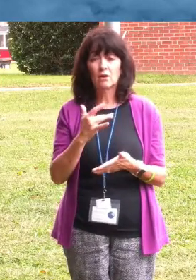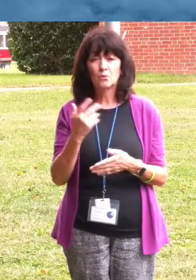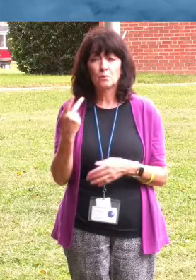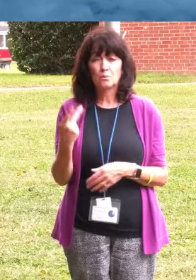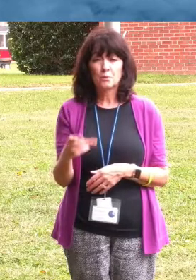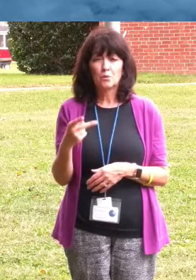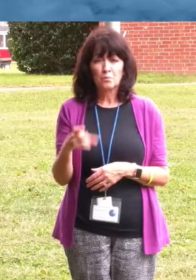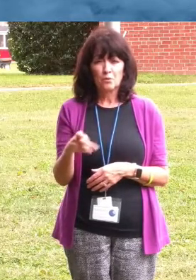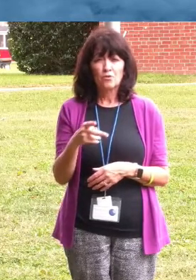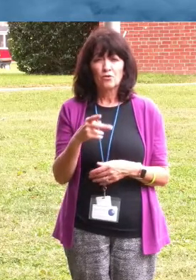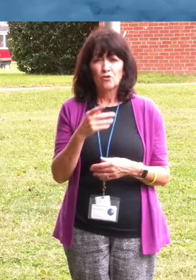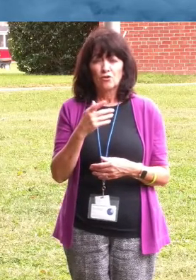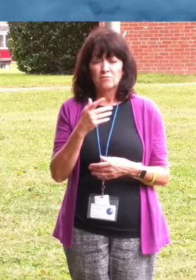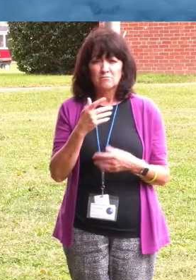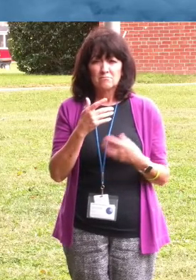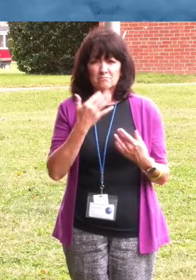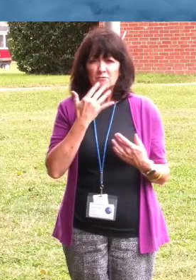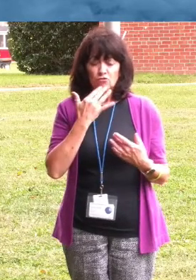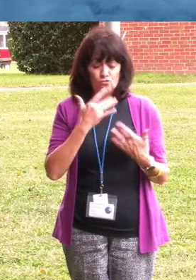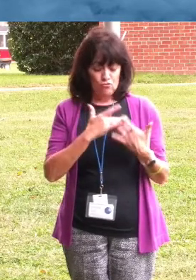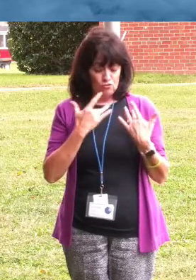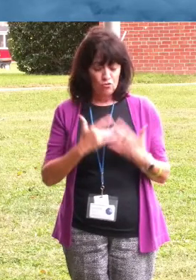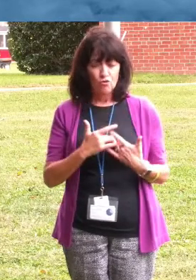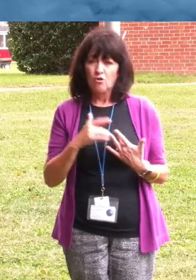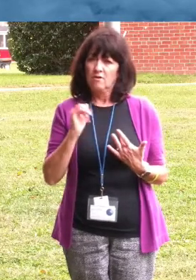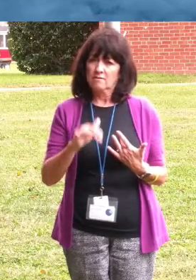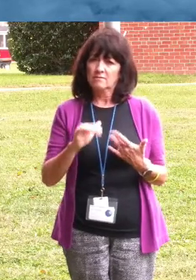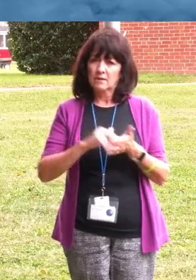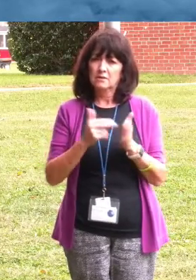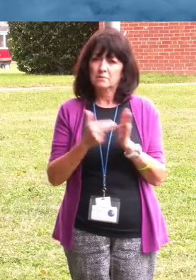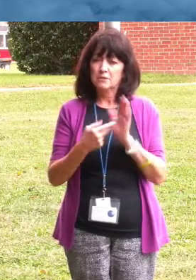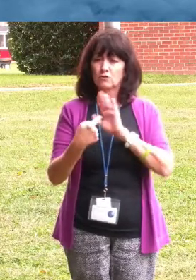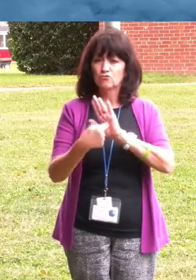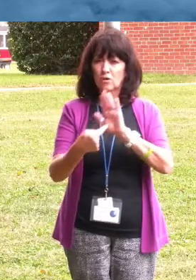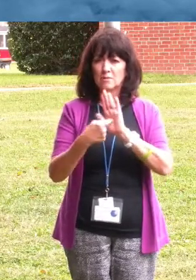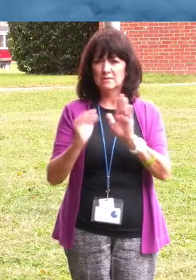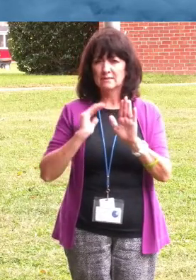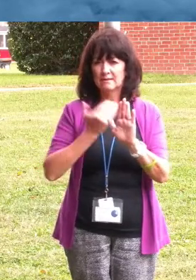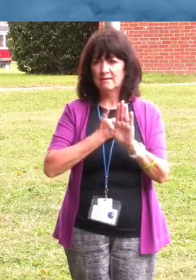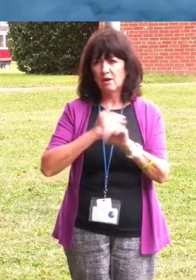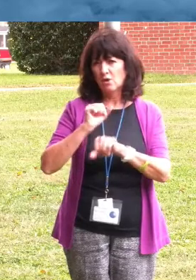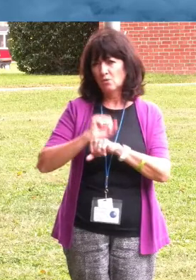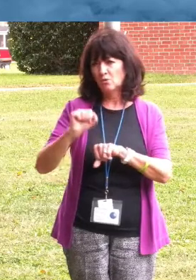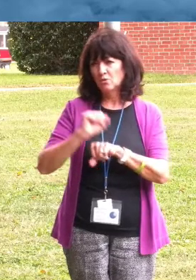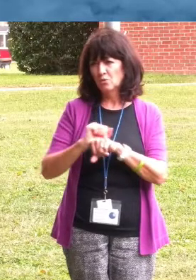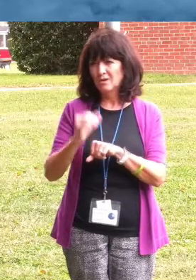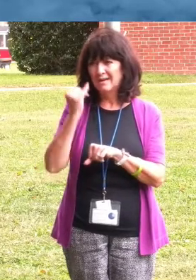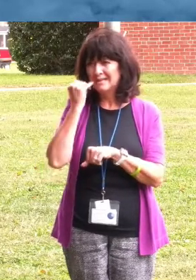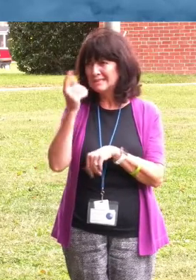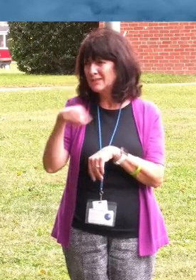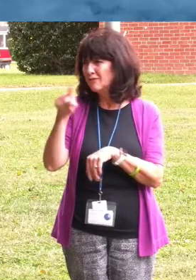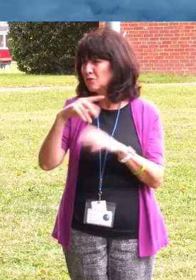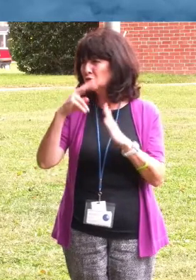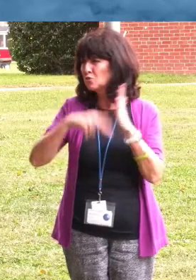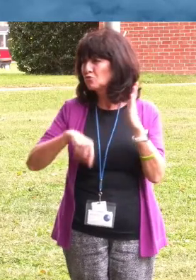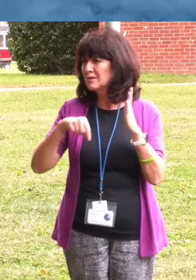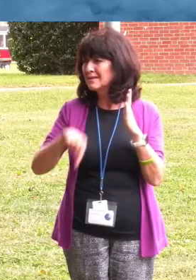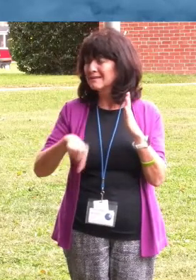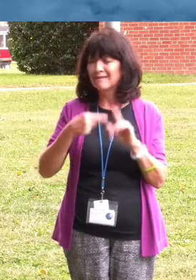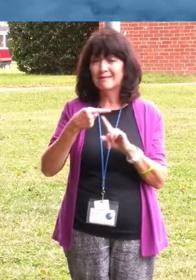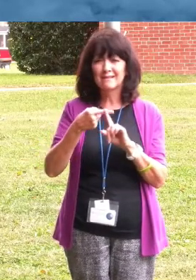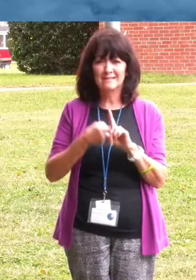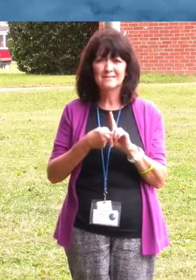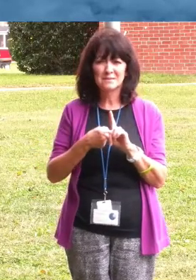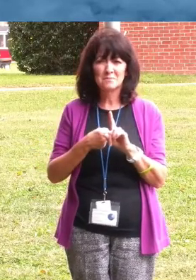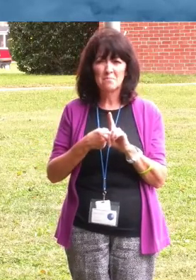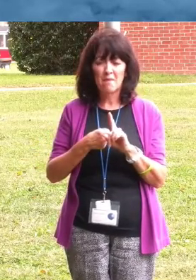our behavioral health work. And we know, if you read this month's journal, which probably not many of you do, just a few of us in public